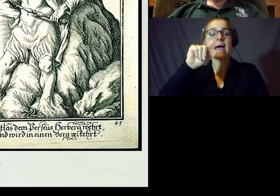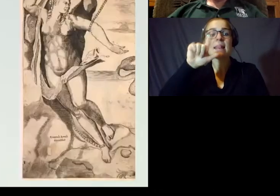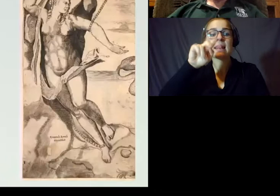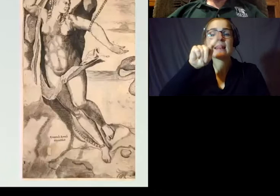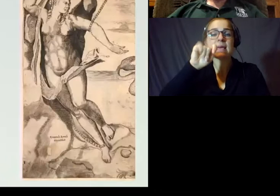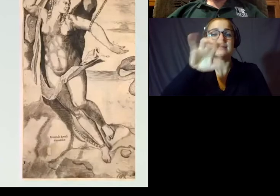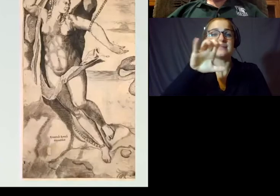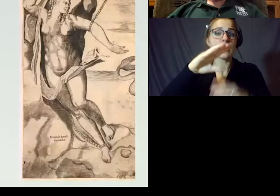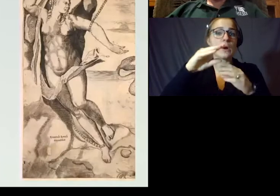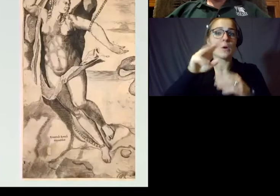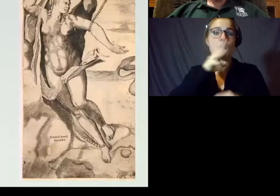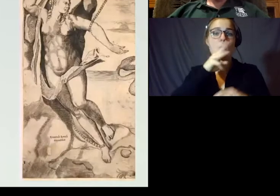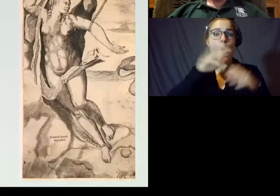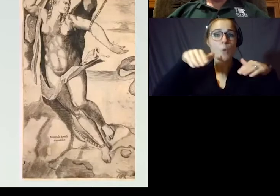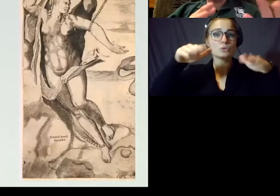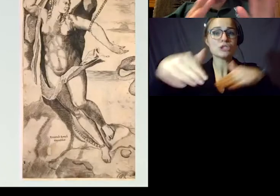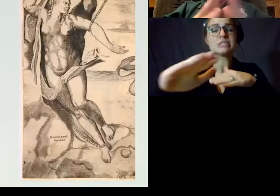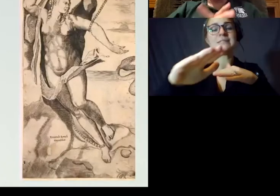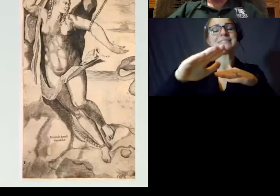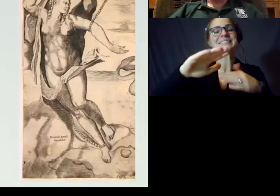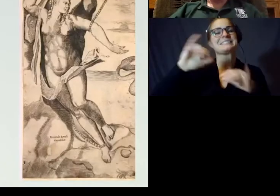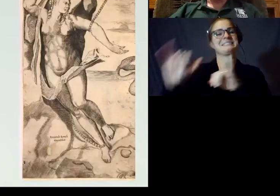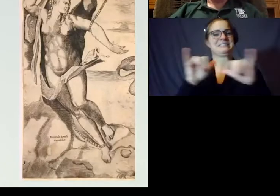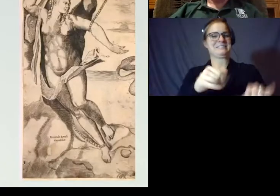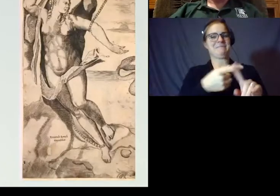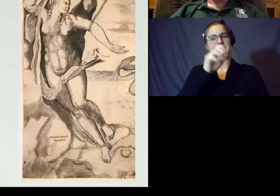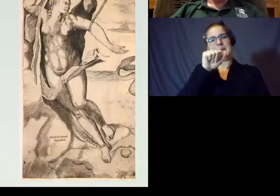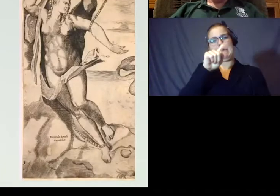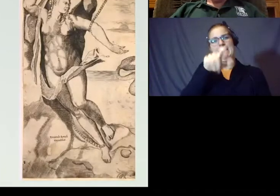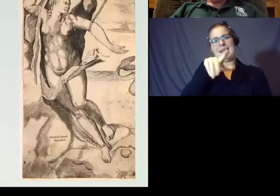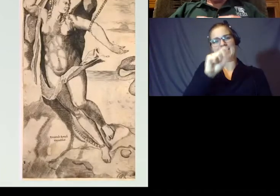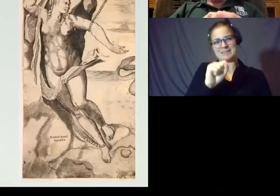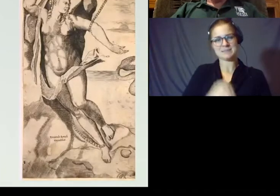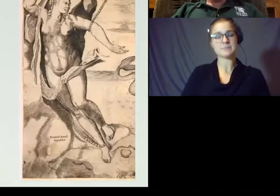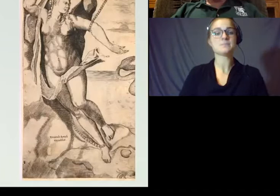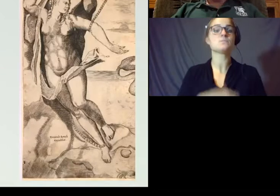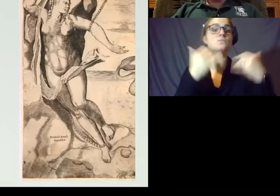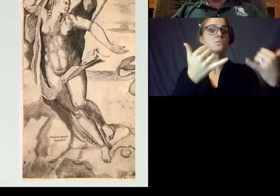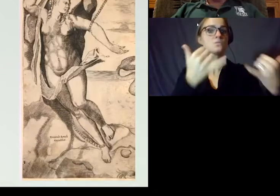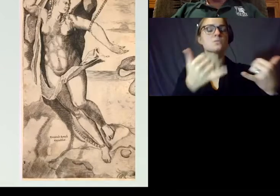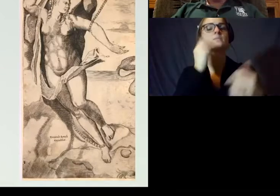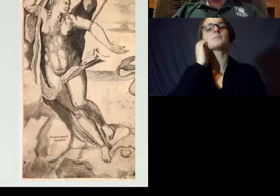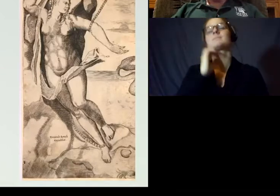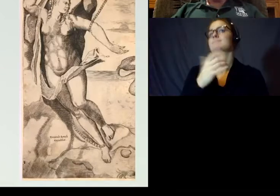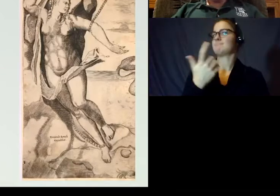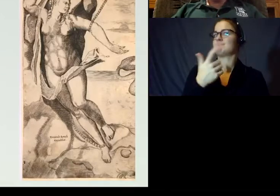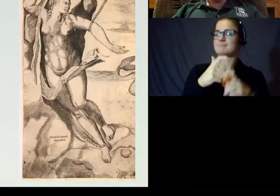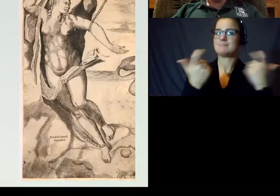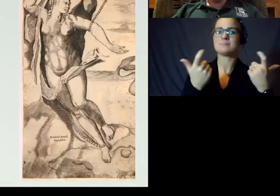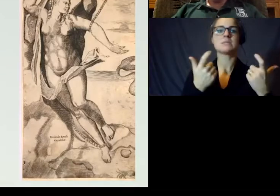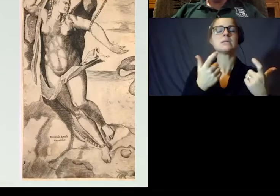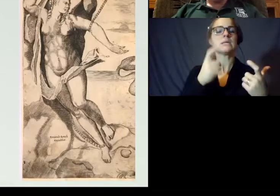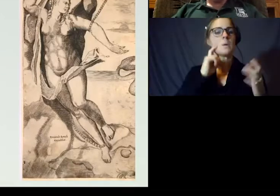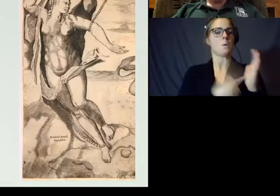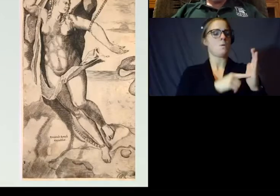interesting. But continuing this poem, here's now where we start hitting the jackpot. He sees a woman chained to a rock at